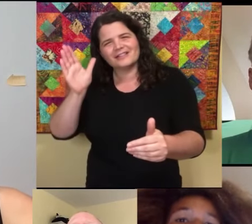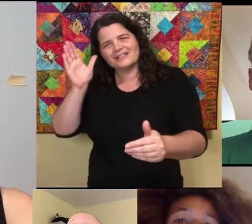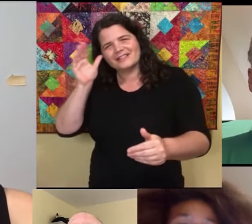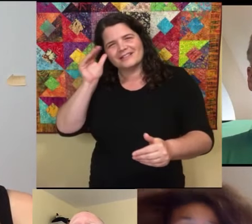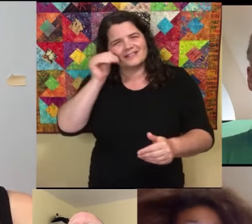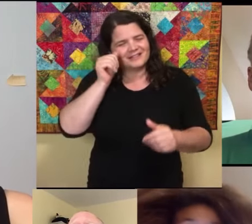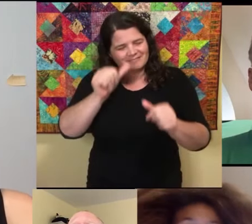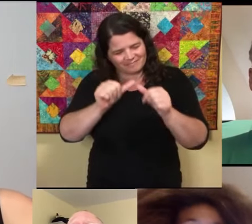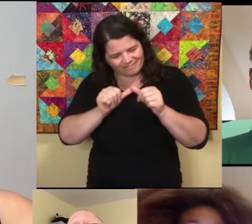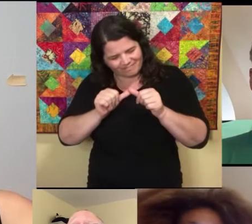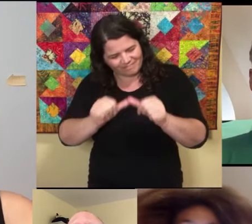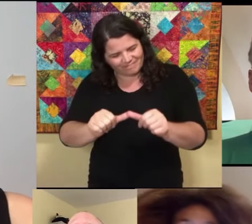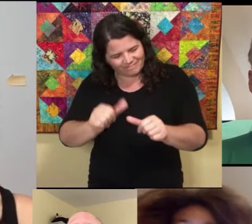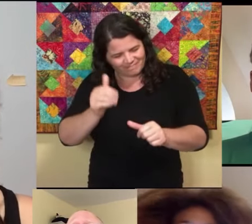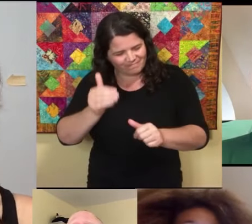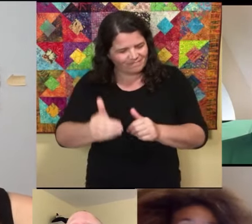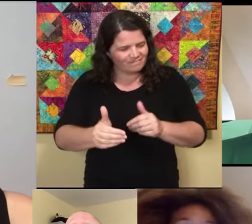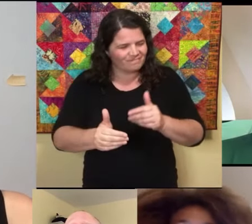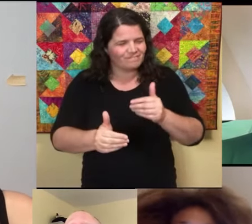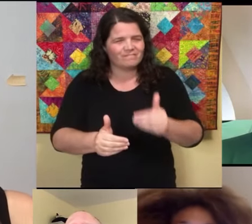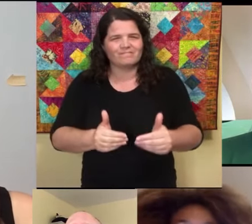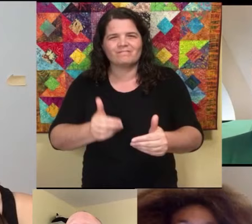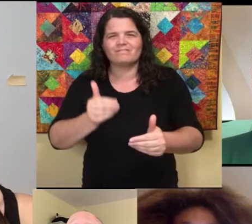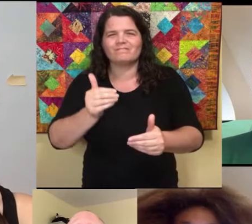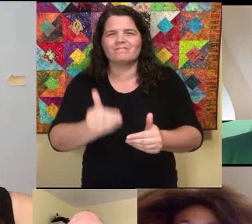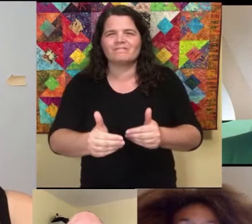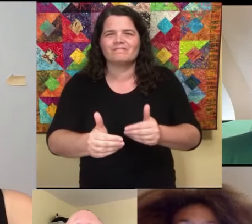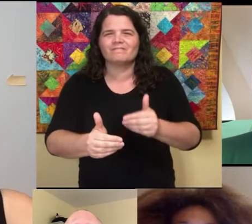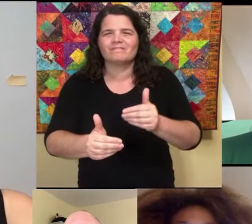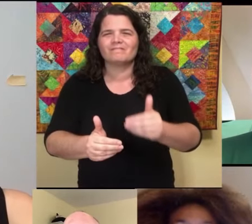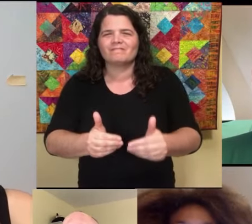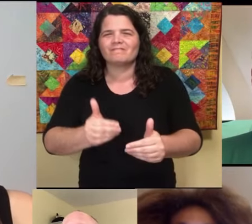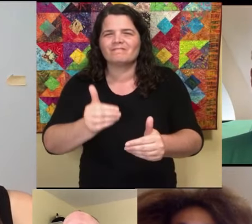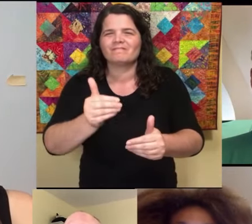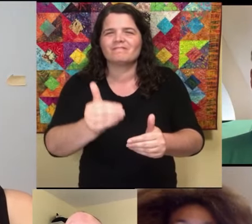forward. Keep on moving